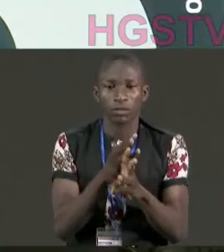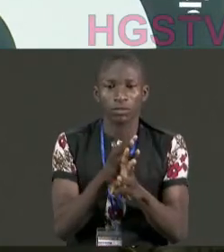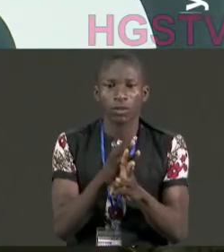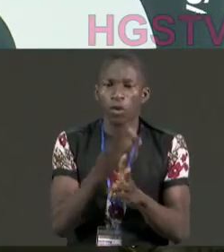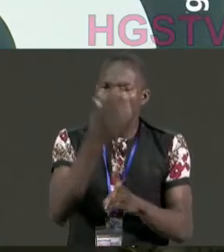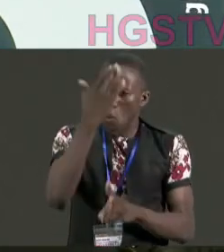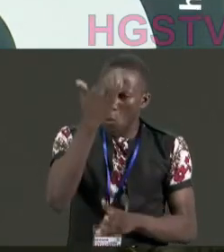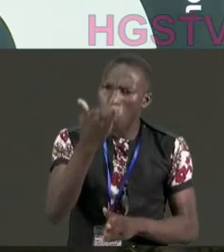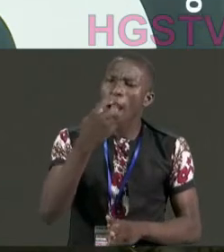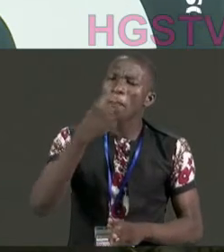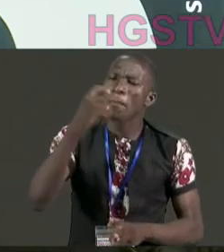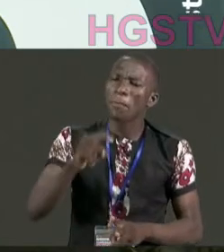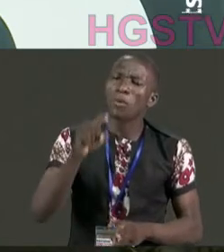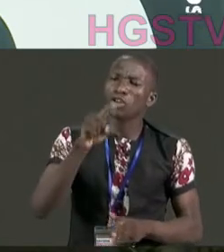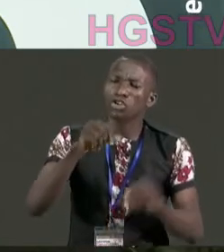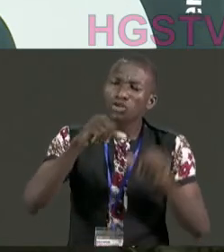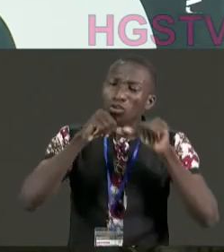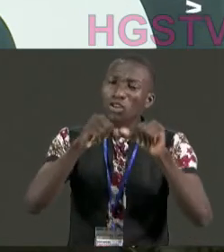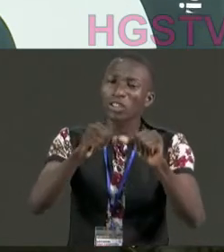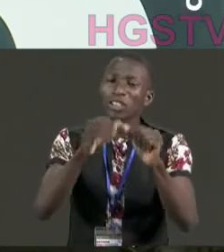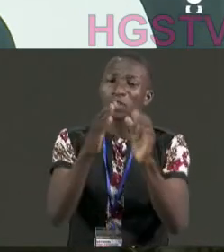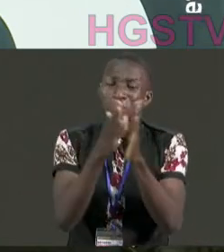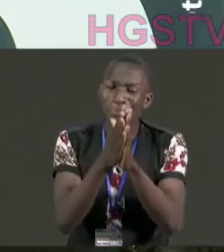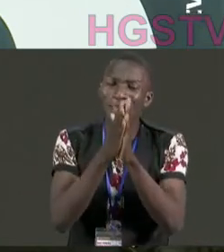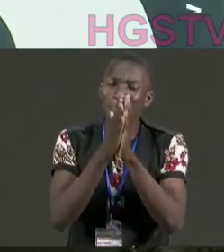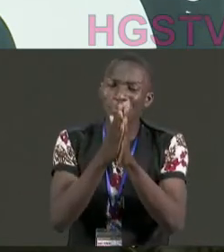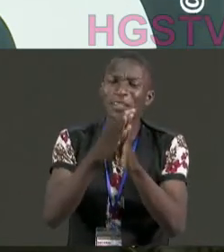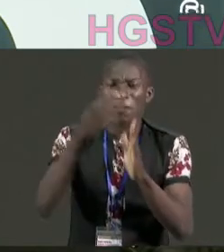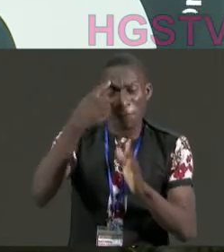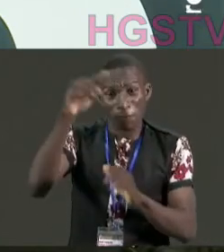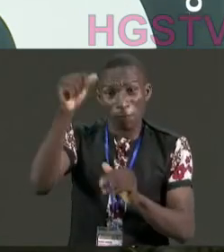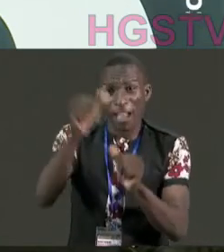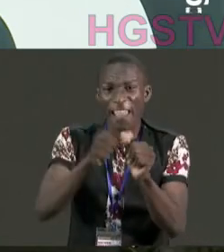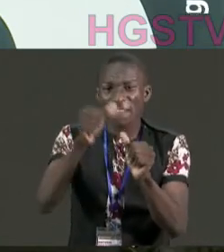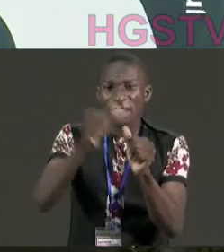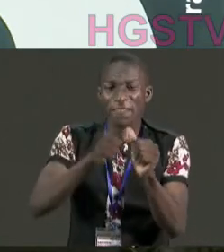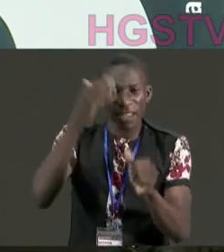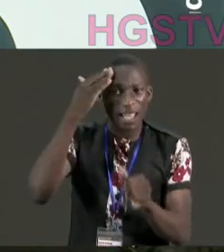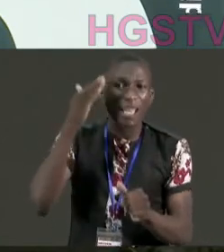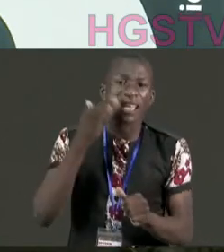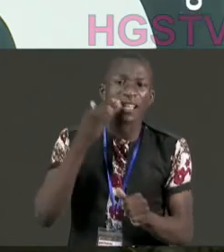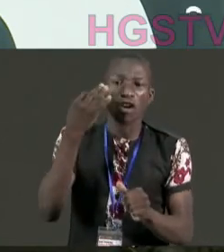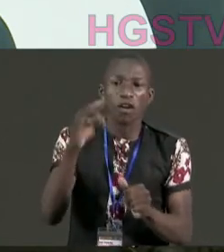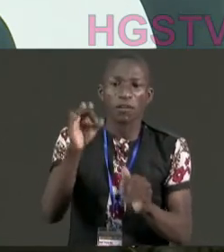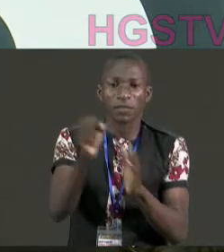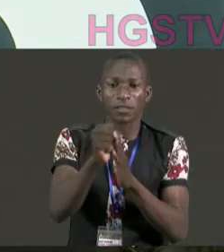Why must you keep praying for every head of state?